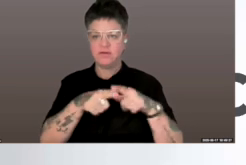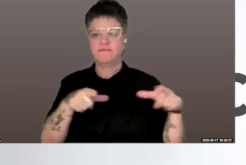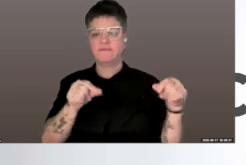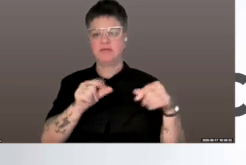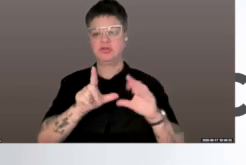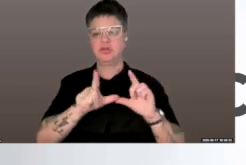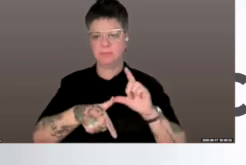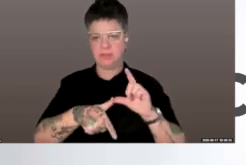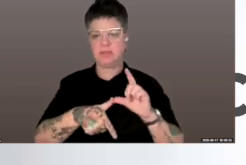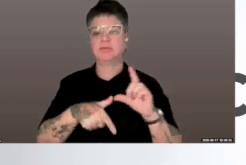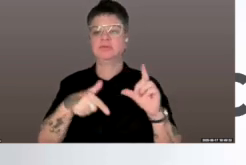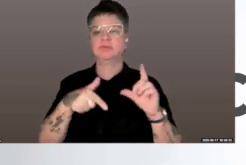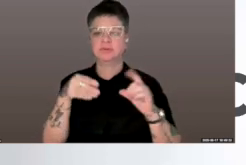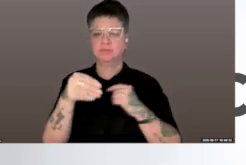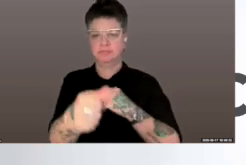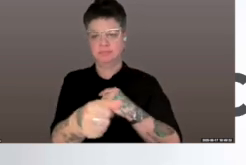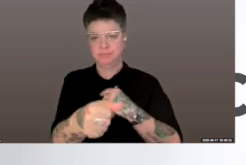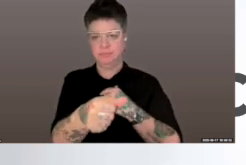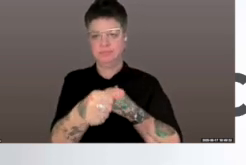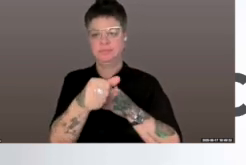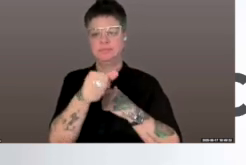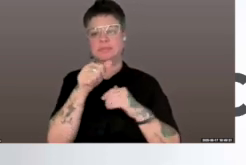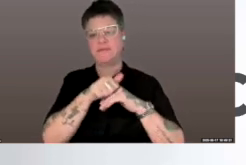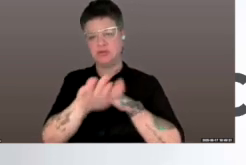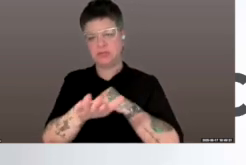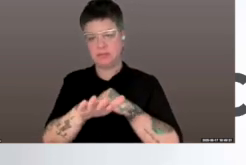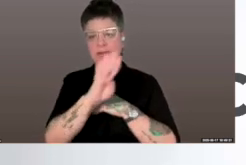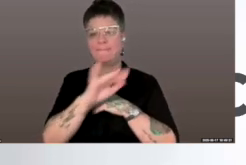deadlines. So today, dealers have up to 60 days